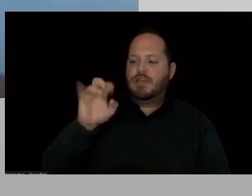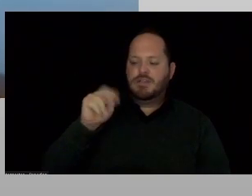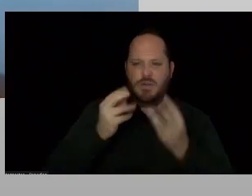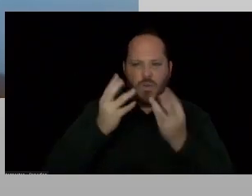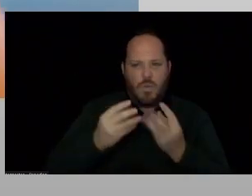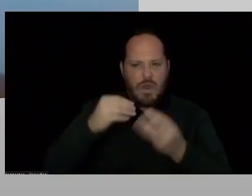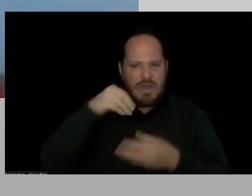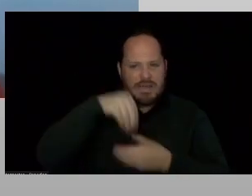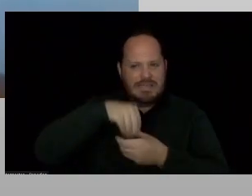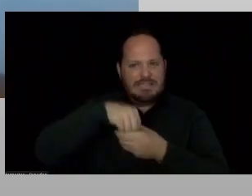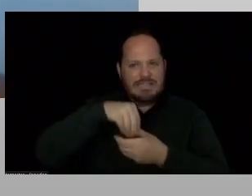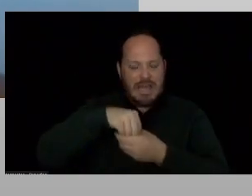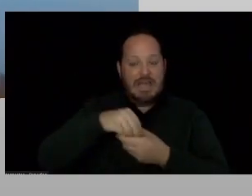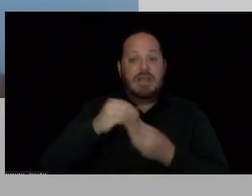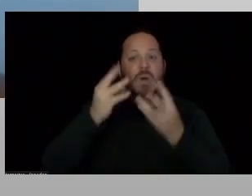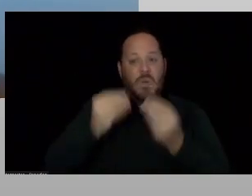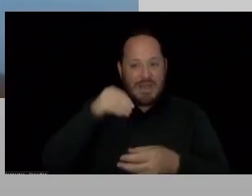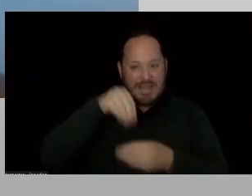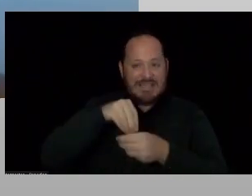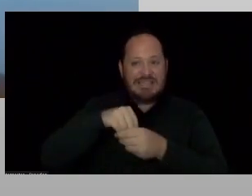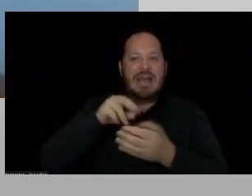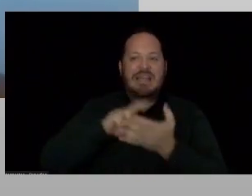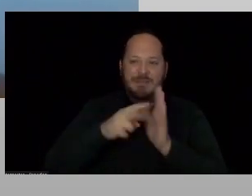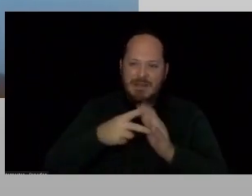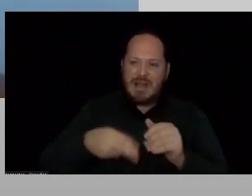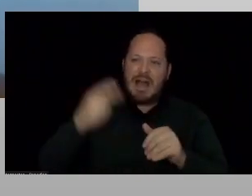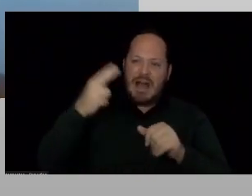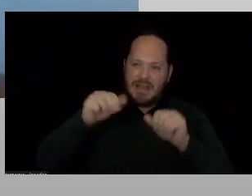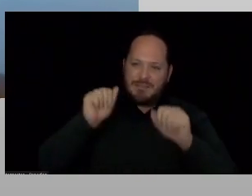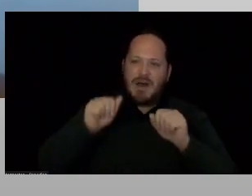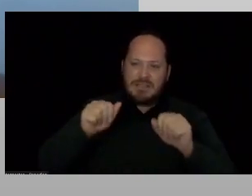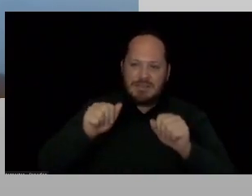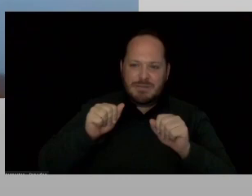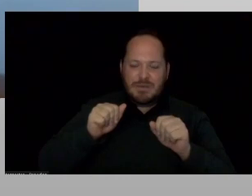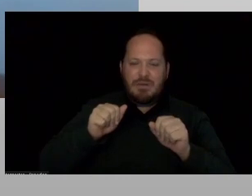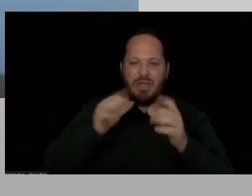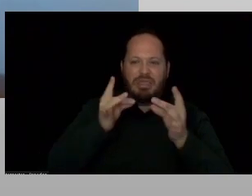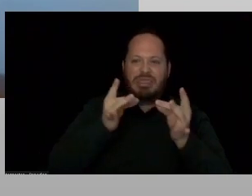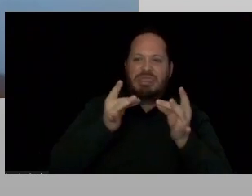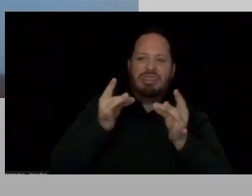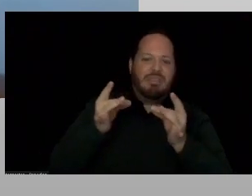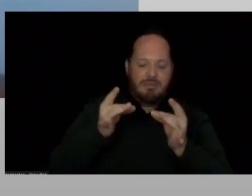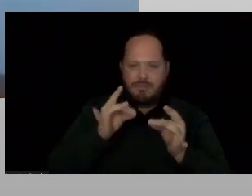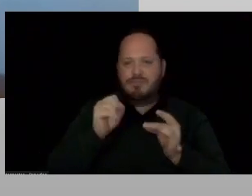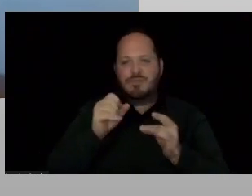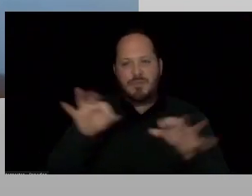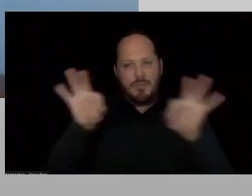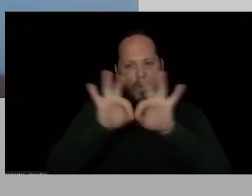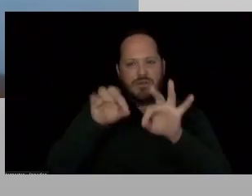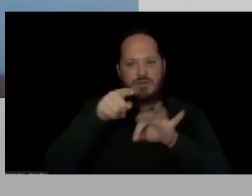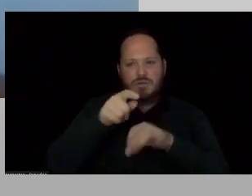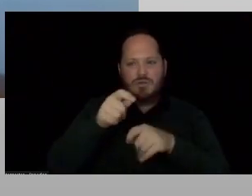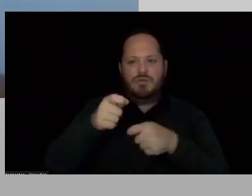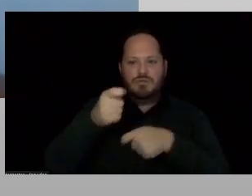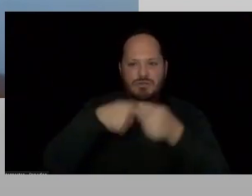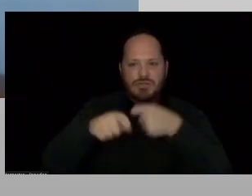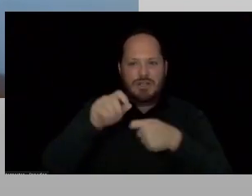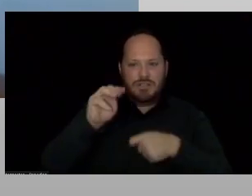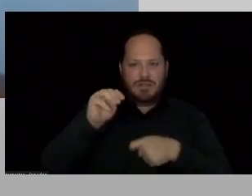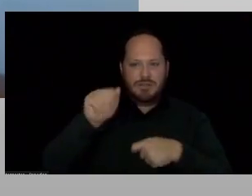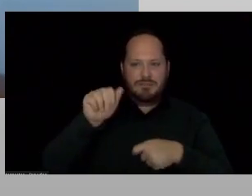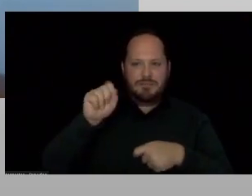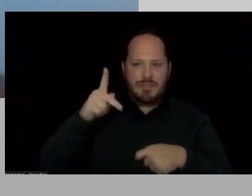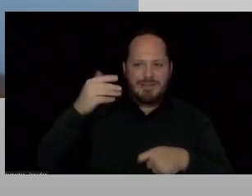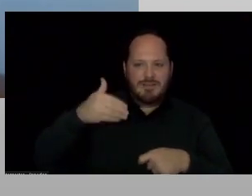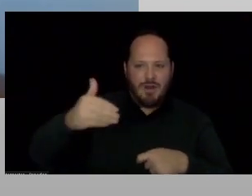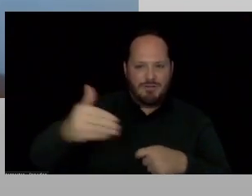mask frequently, and some masks have areas of moisture protection on the inside and outside. Note, your